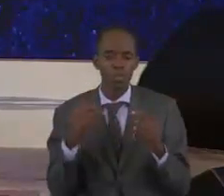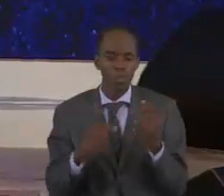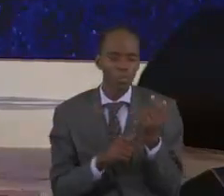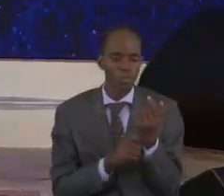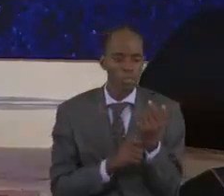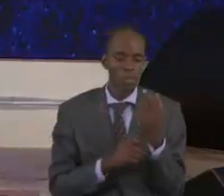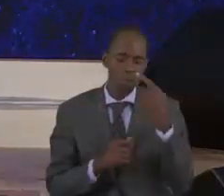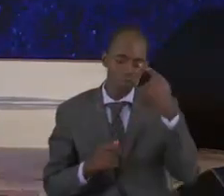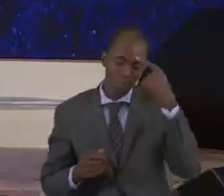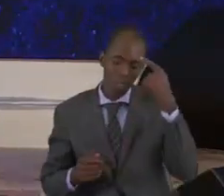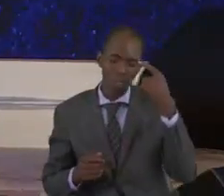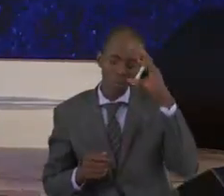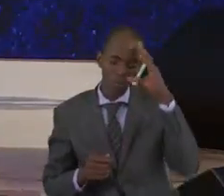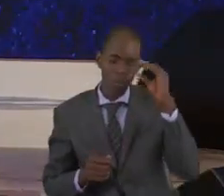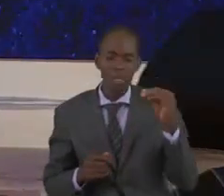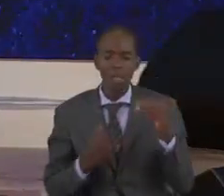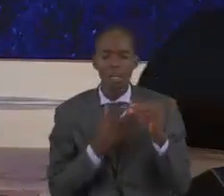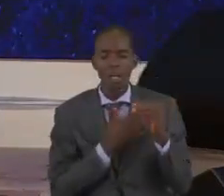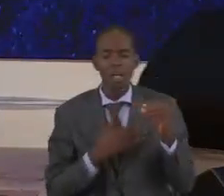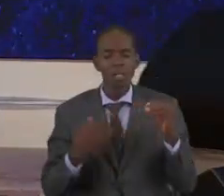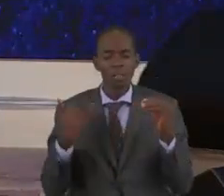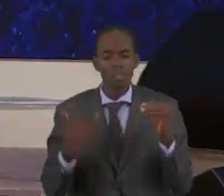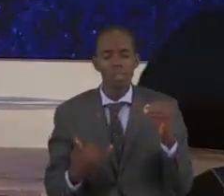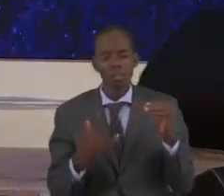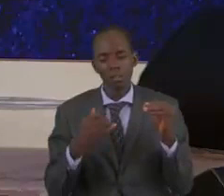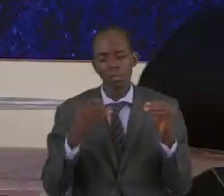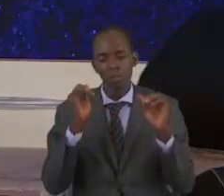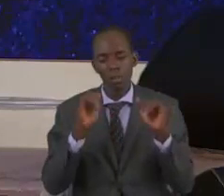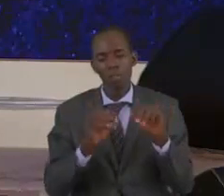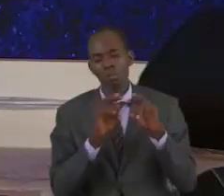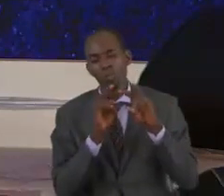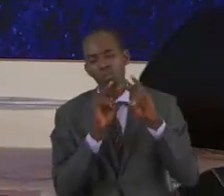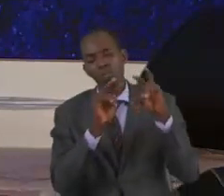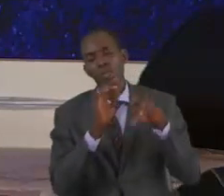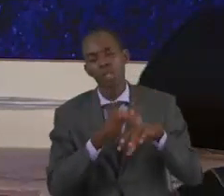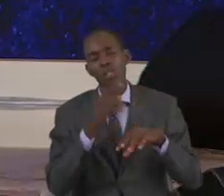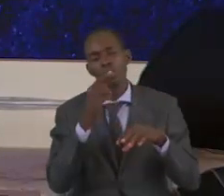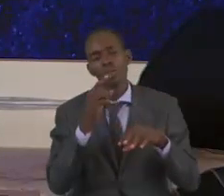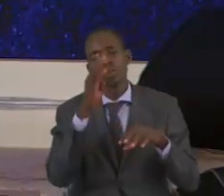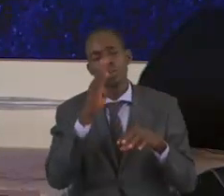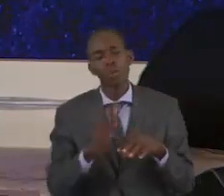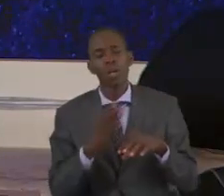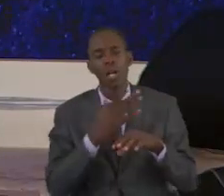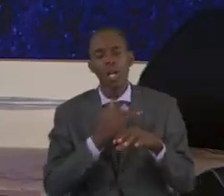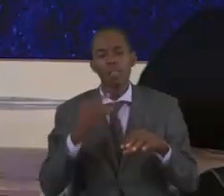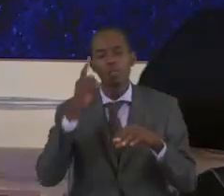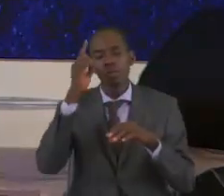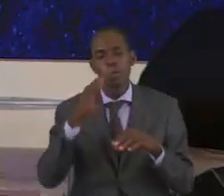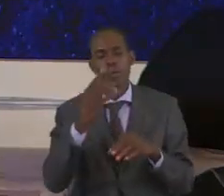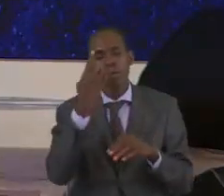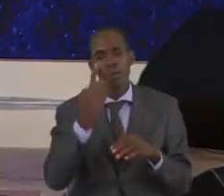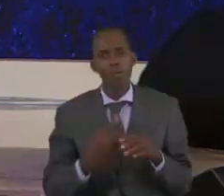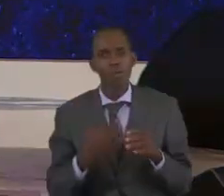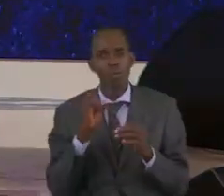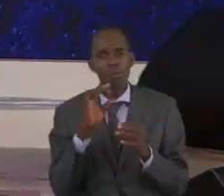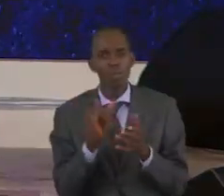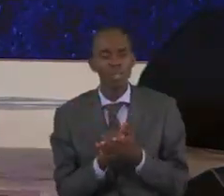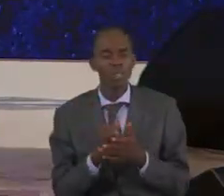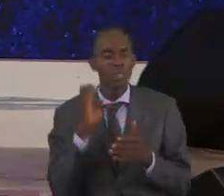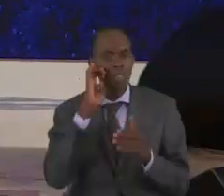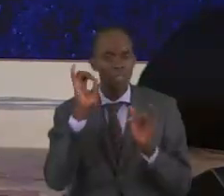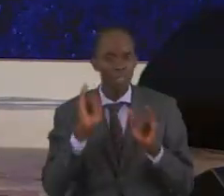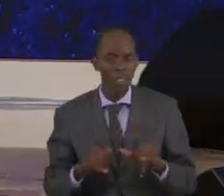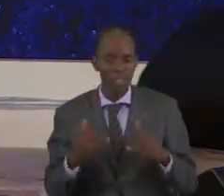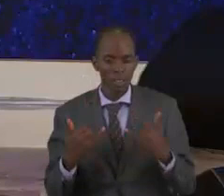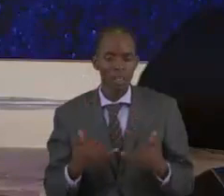the woman they fear. And now they can look unto God and God alone, so that they can now please the